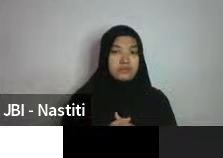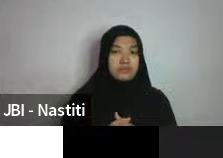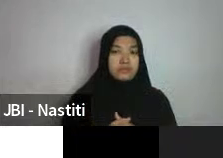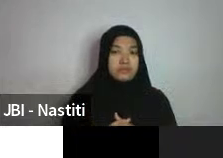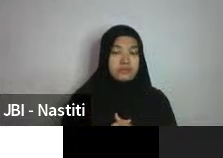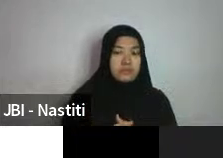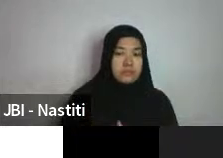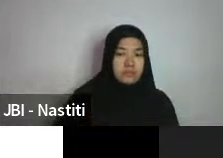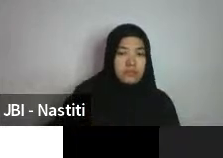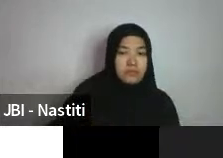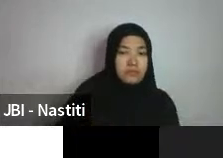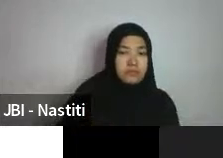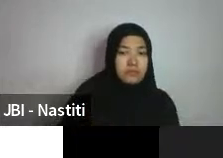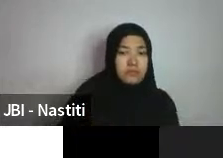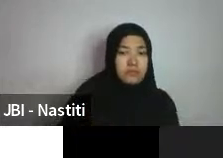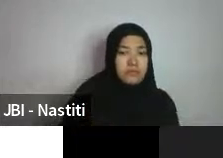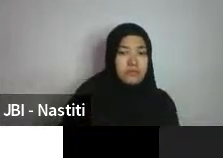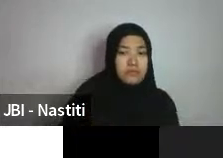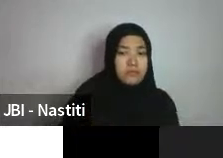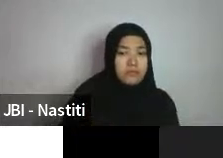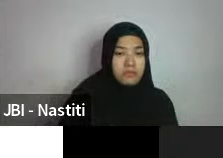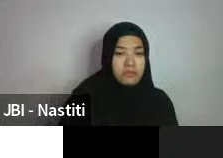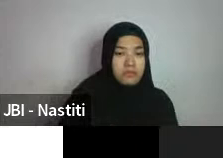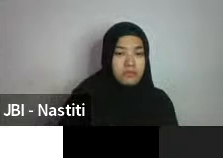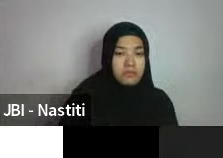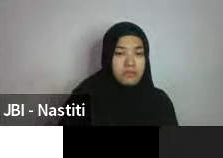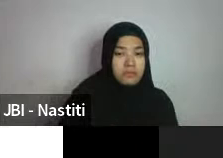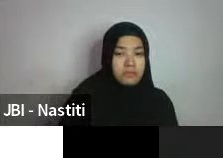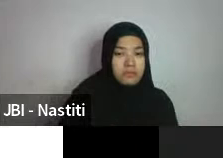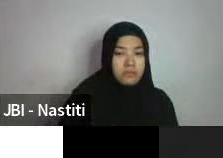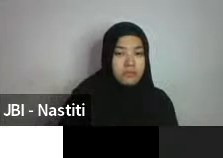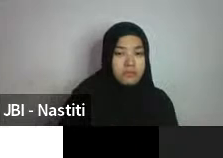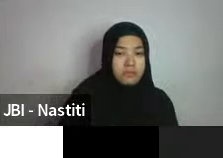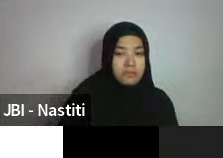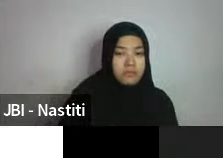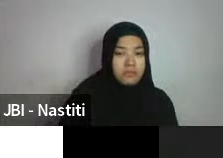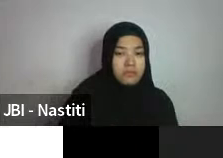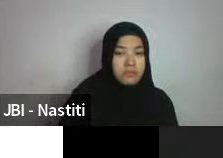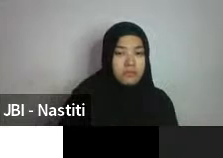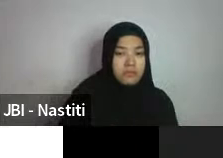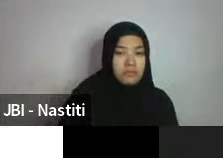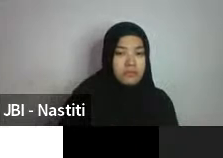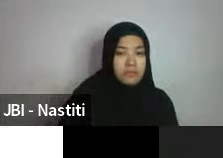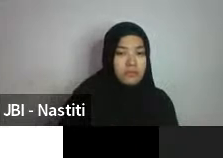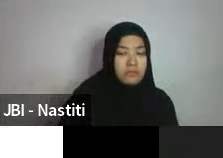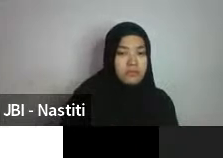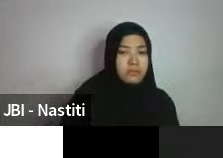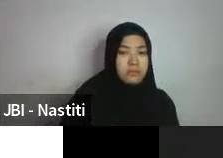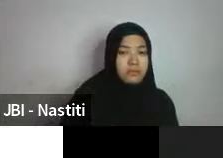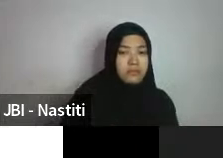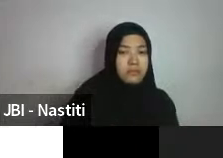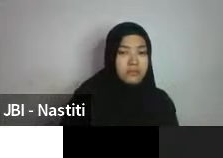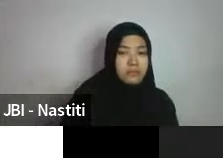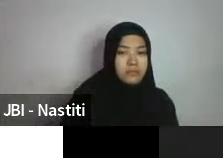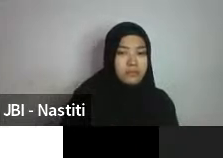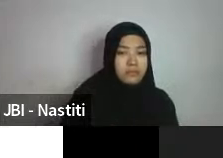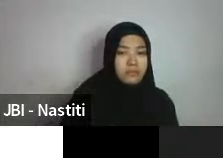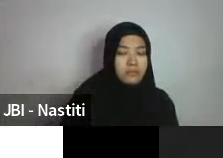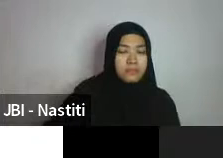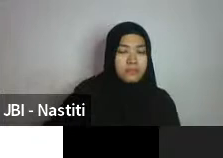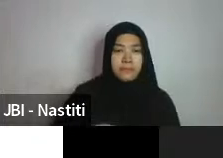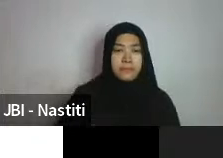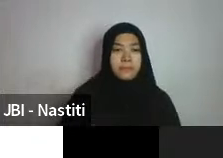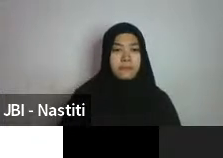So this gave security to the discipline. He hoped that outpatient psychiatry would develop out of those mental